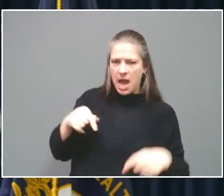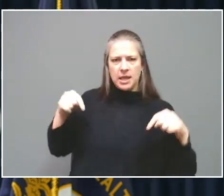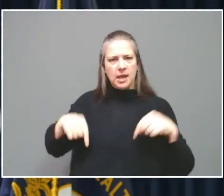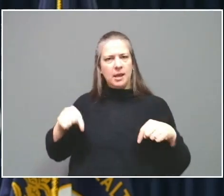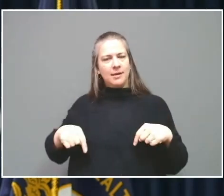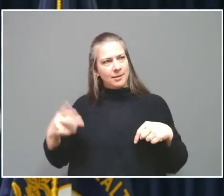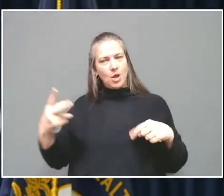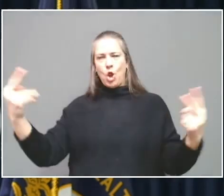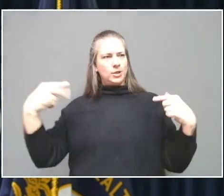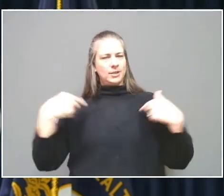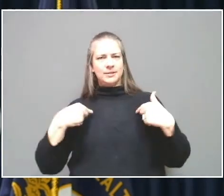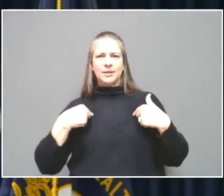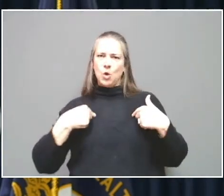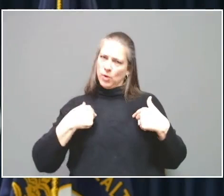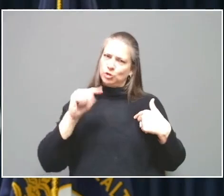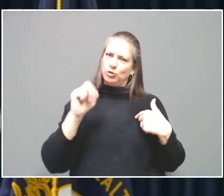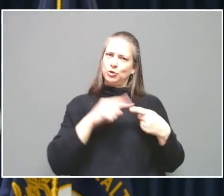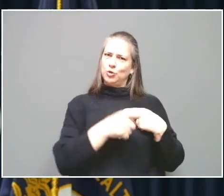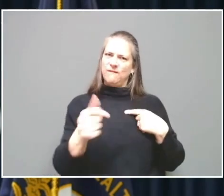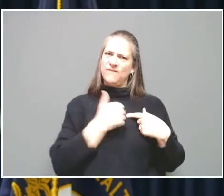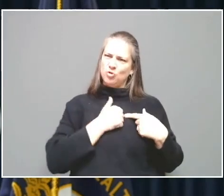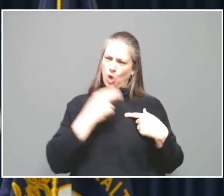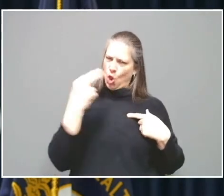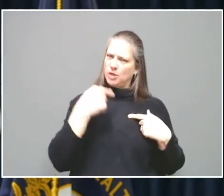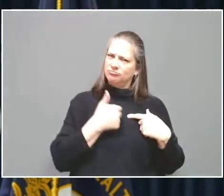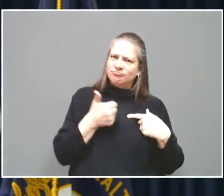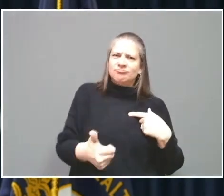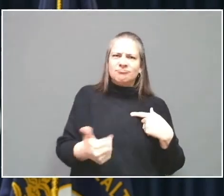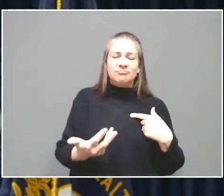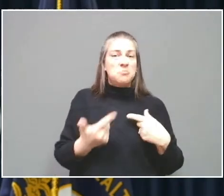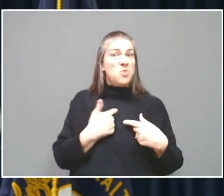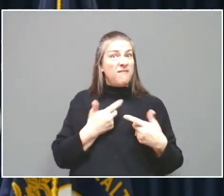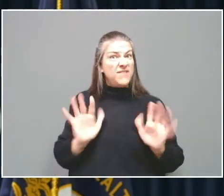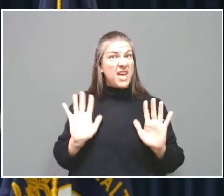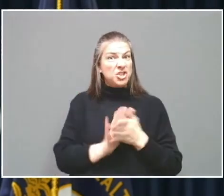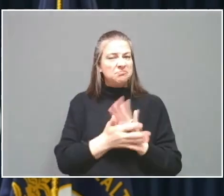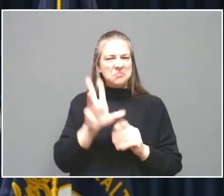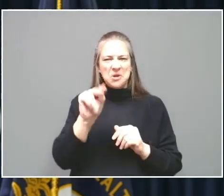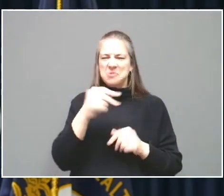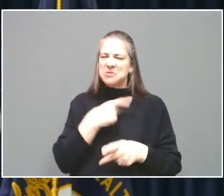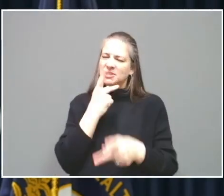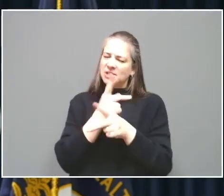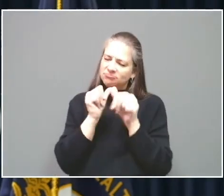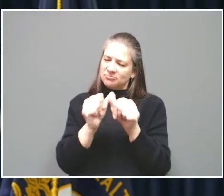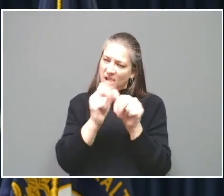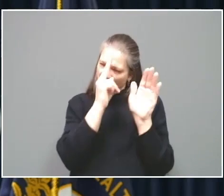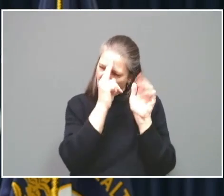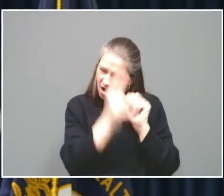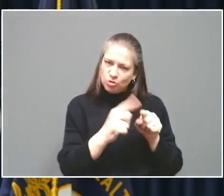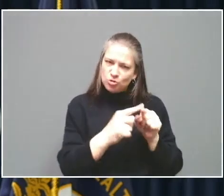our veterans. We're not done yet. We're going to continue to look for ways to honor and better serve those that have served us,